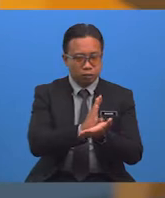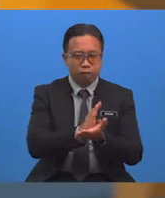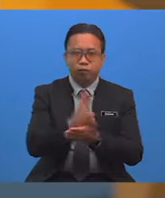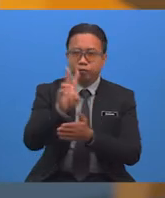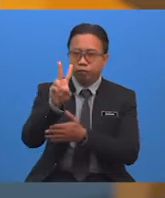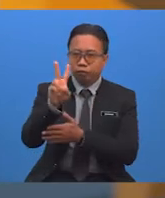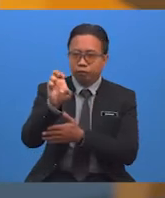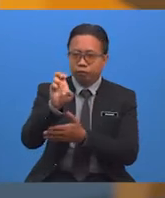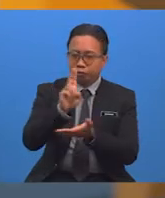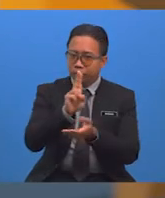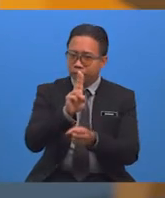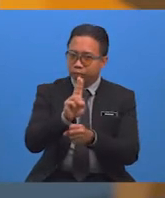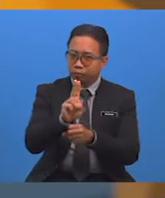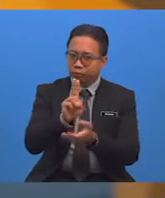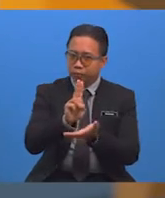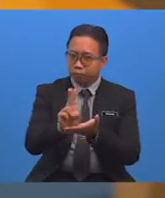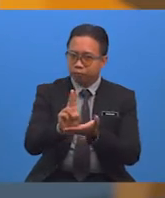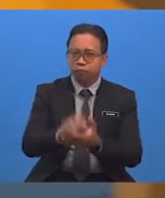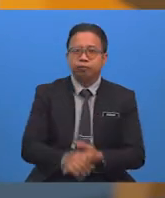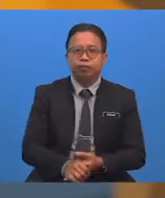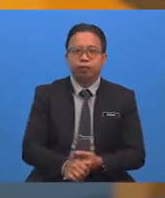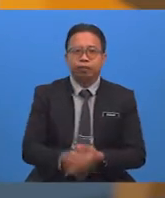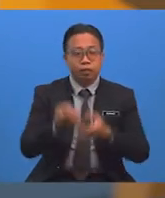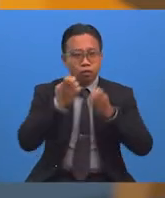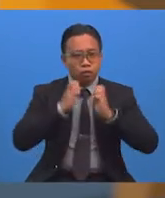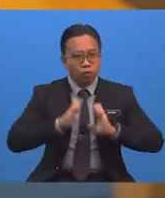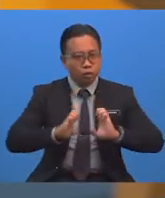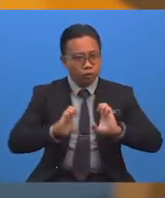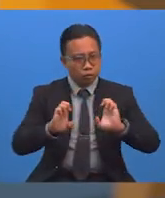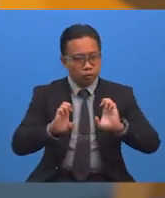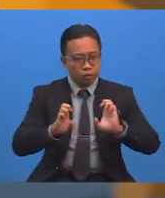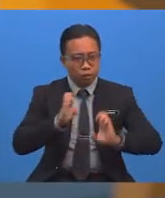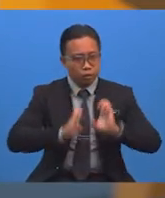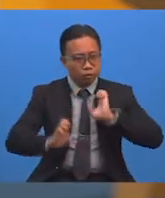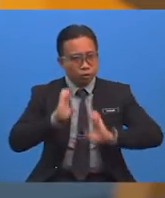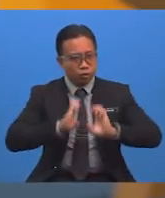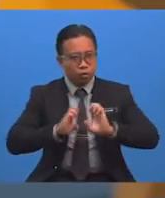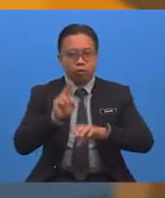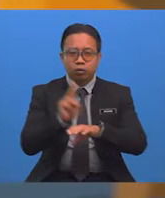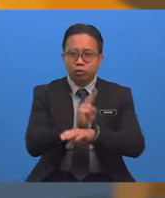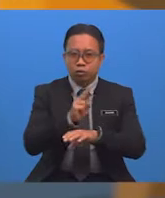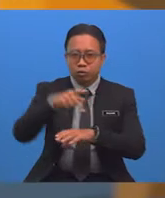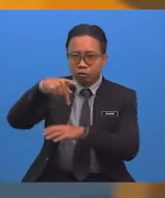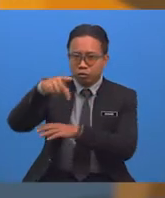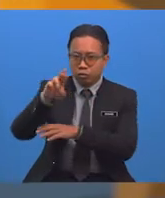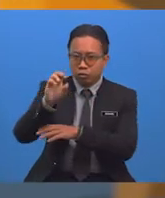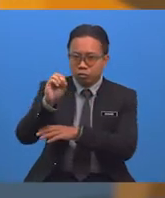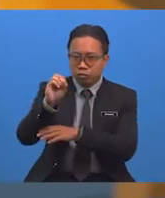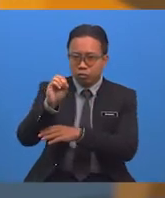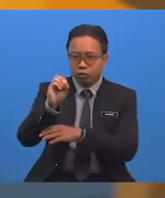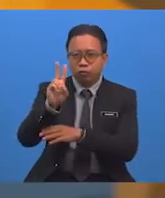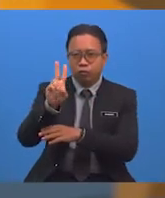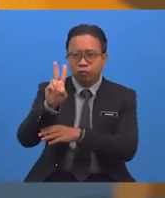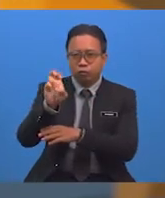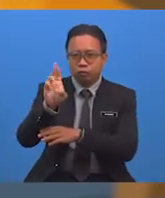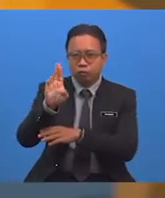mistakes. Some expressions should be used. Example, proverbs or